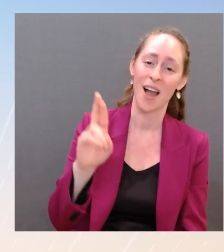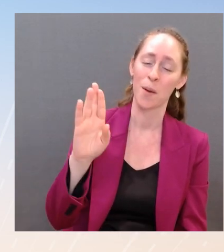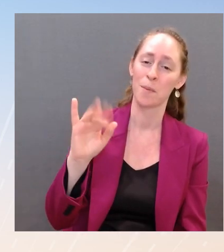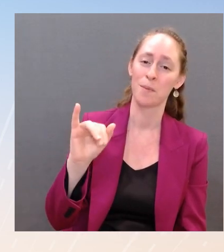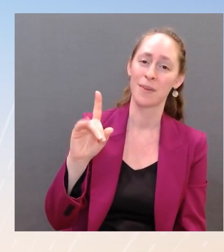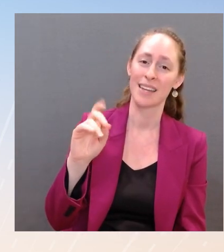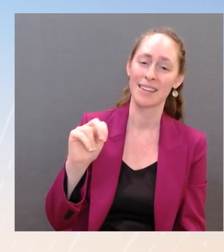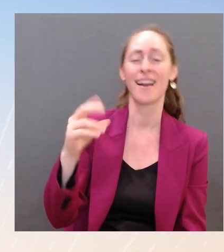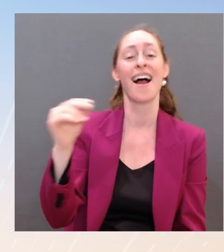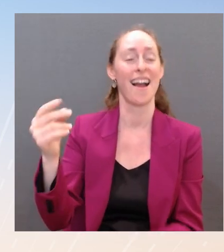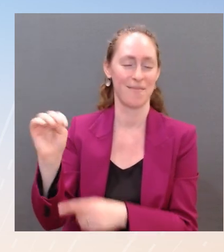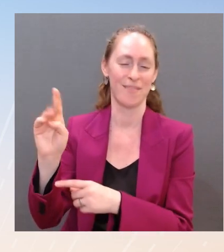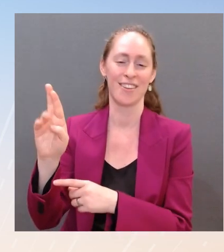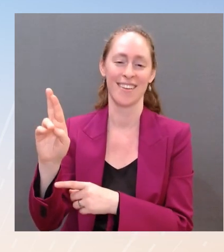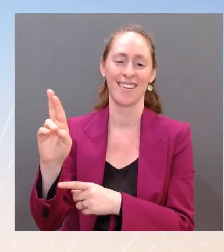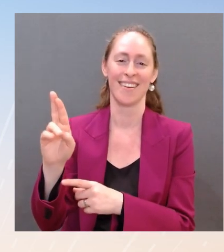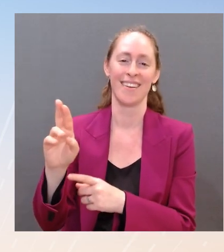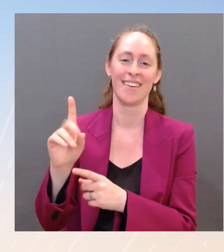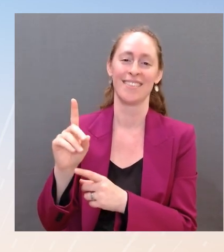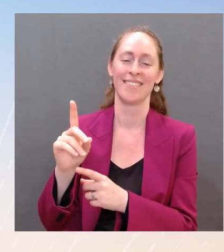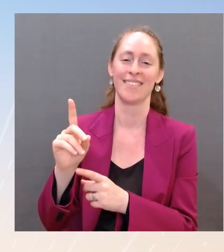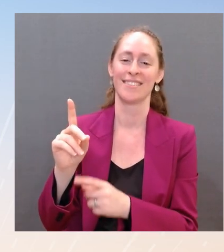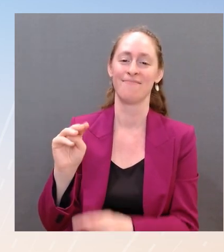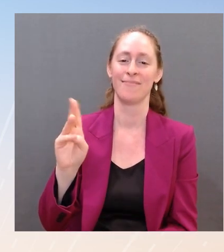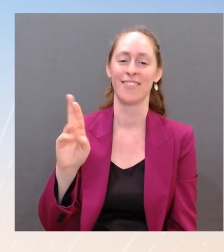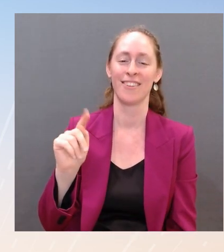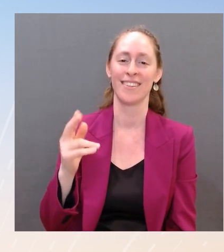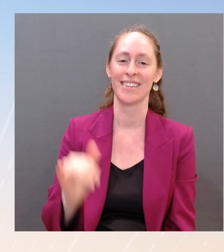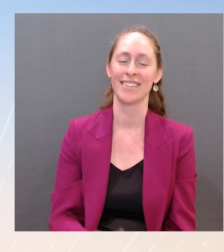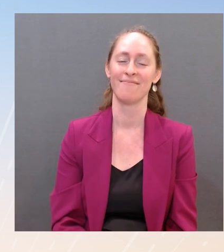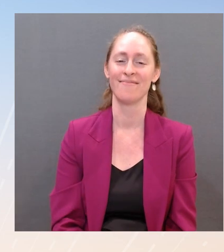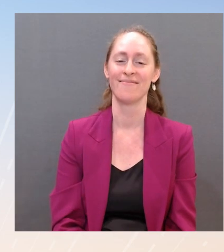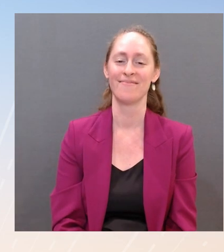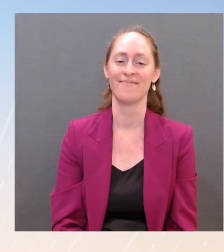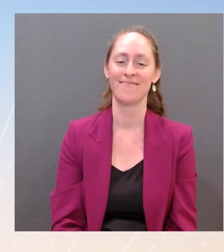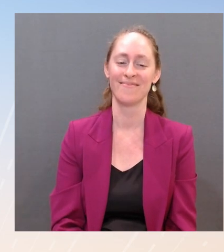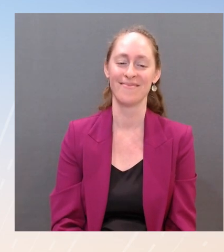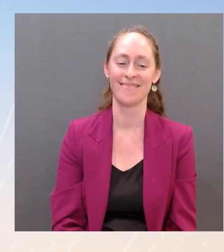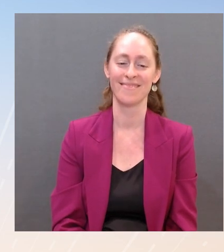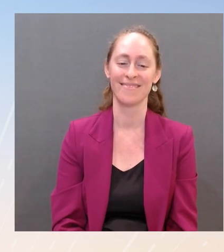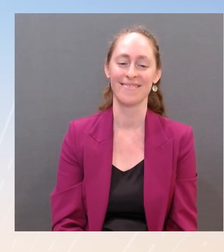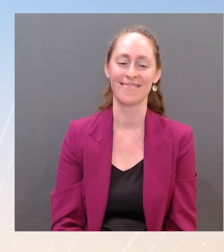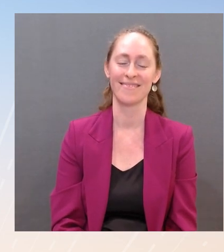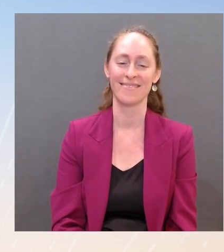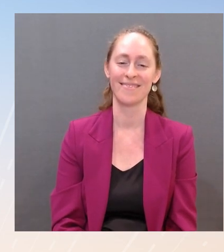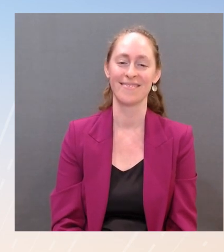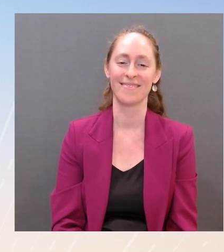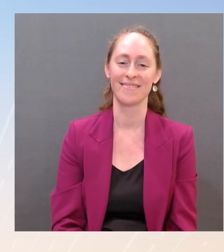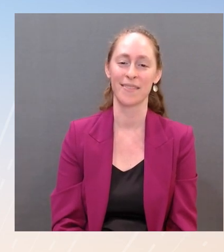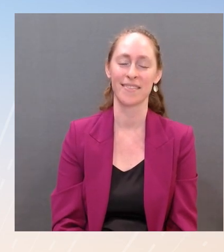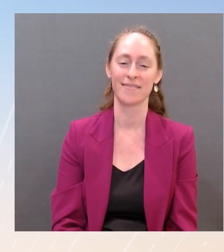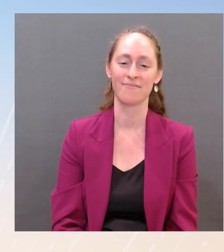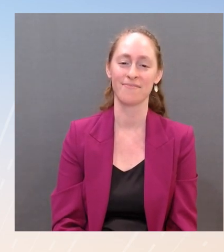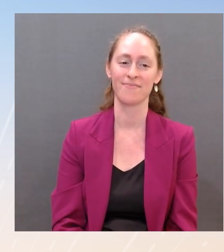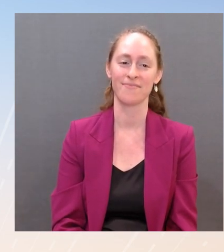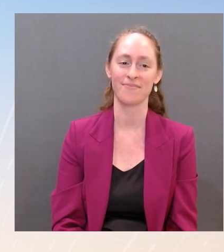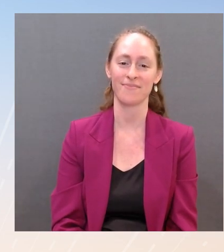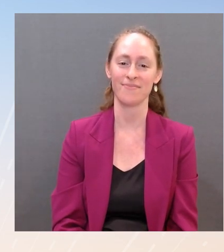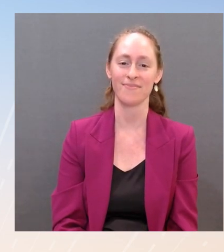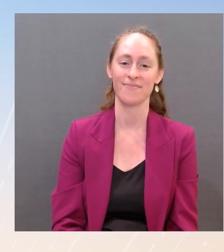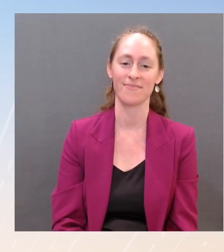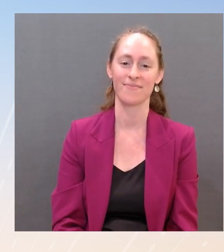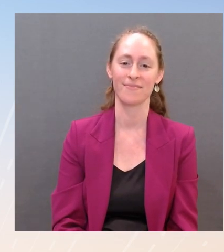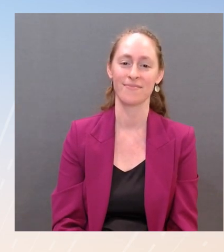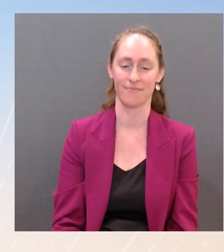I appreciate it. So thank you. I am a Afro-Latina, daughter of immigrants from